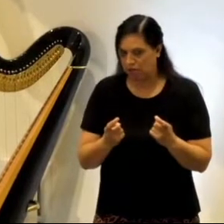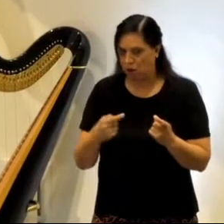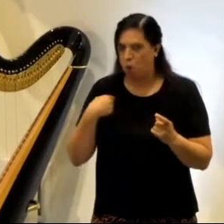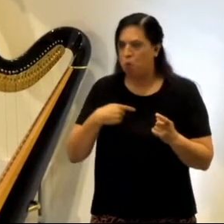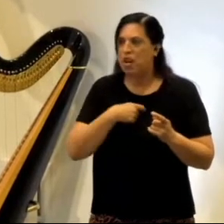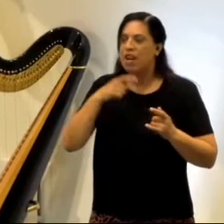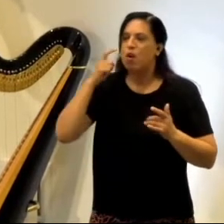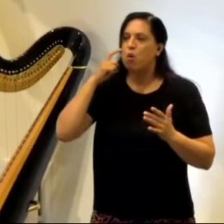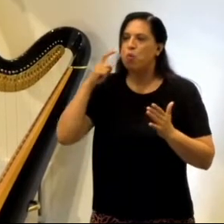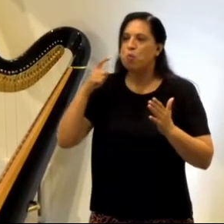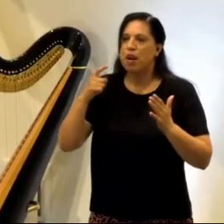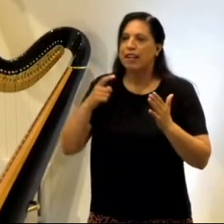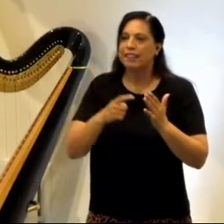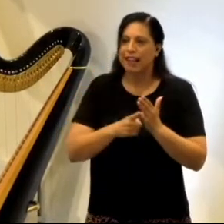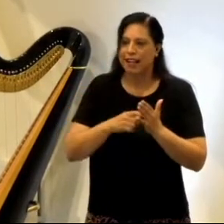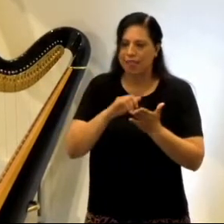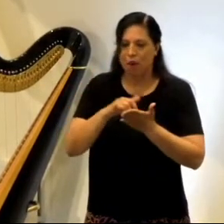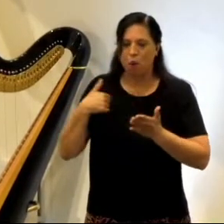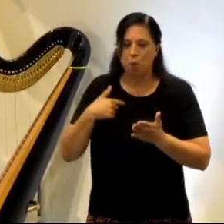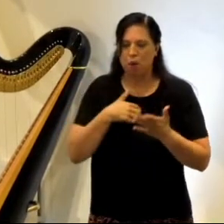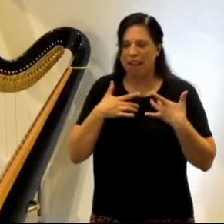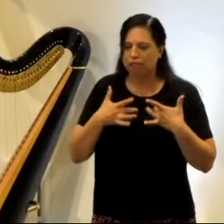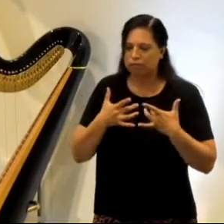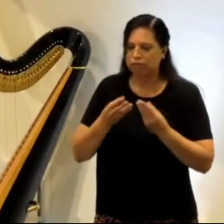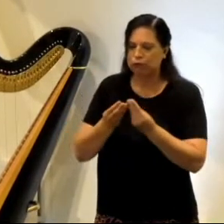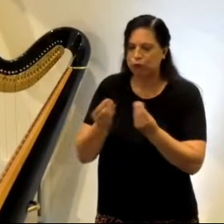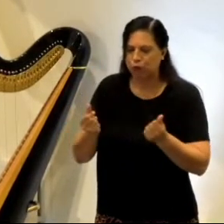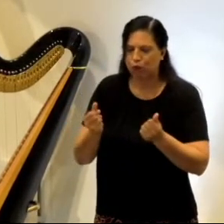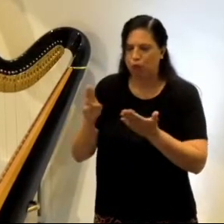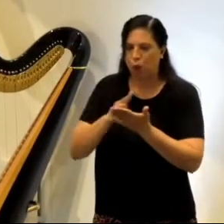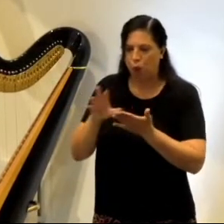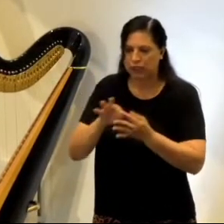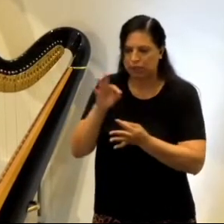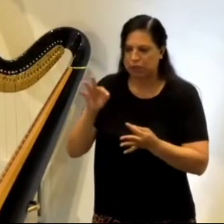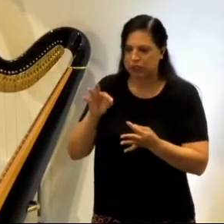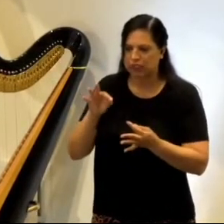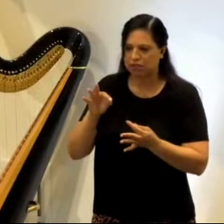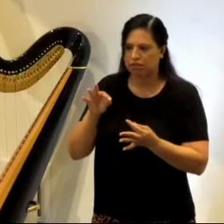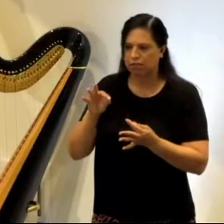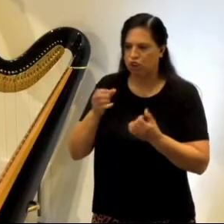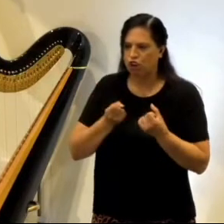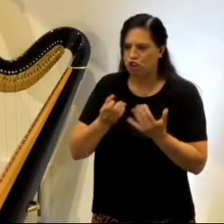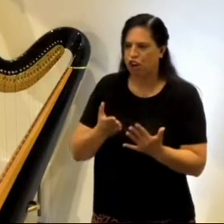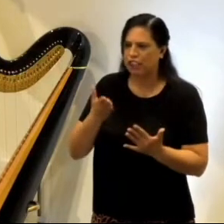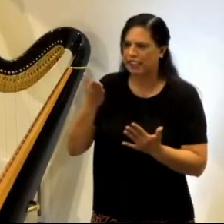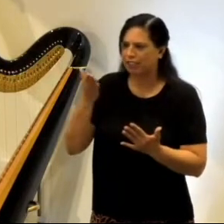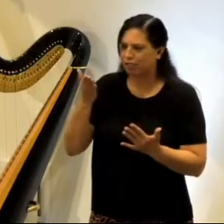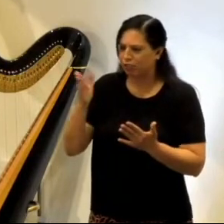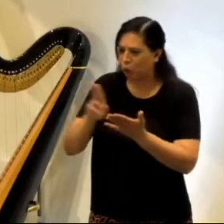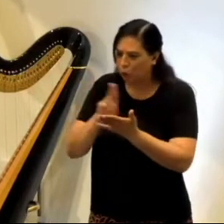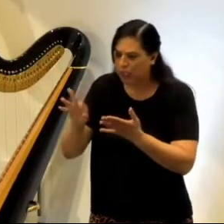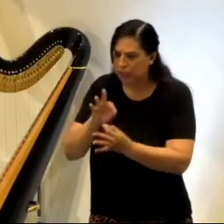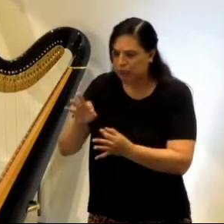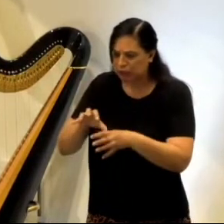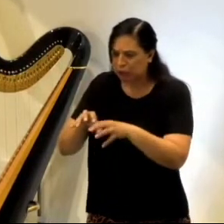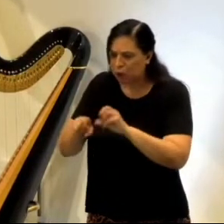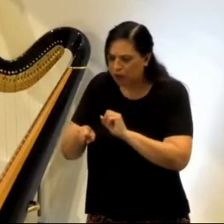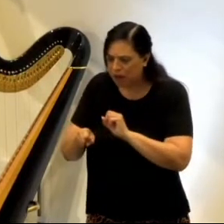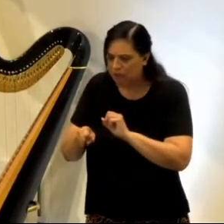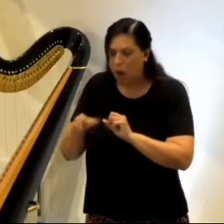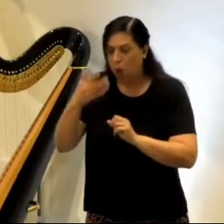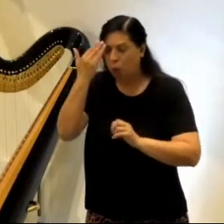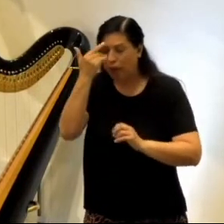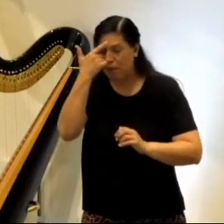of dousing the Spirit's fire, of grieving the Holy Spirit, because we haven't been sharing the good